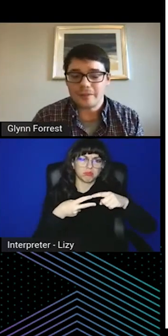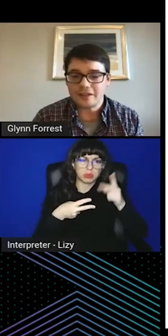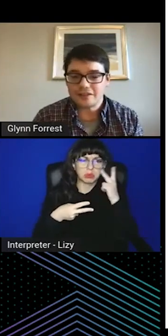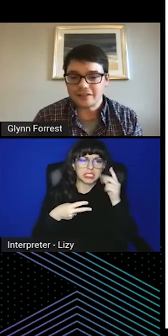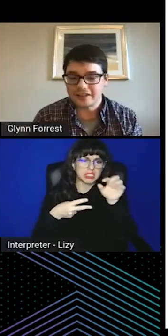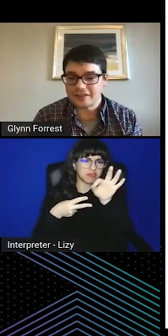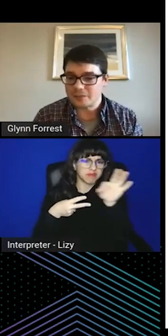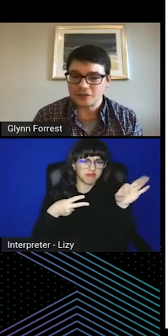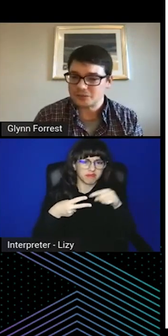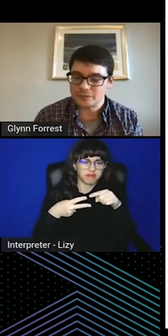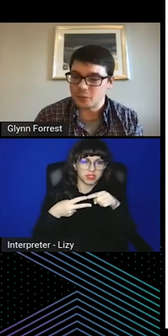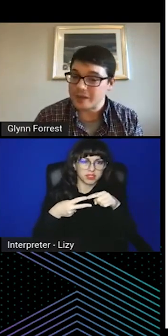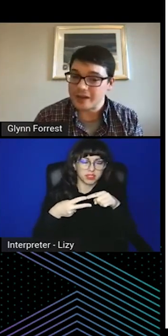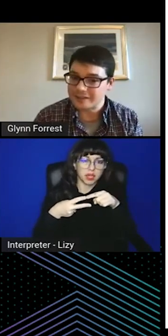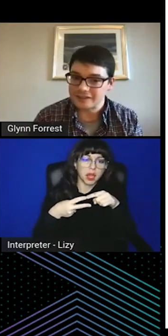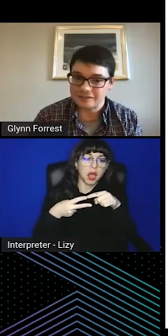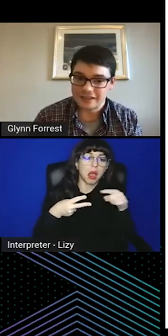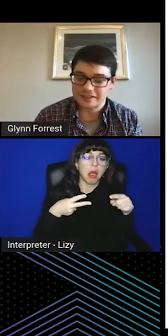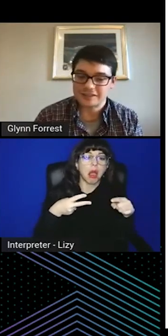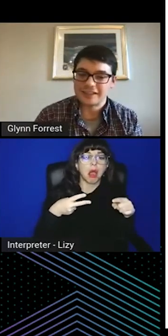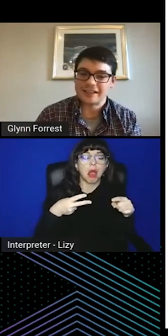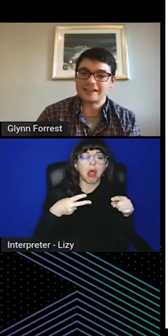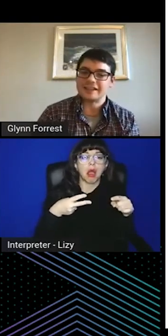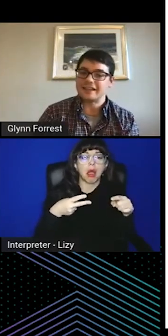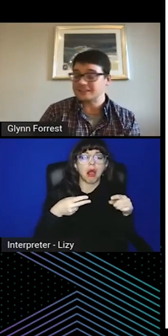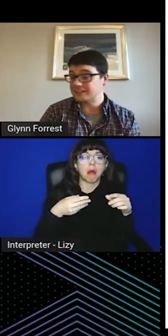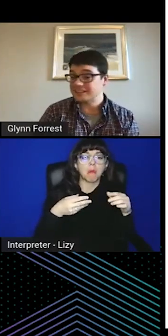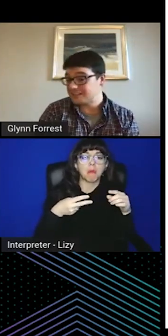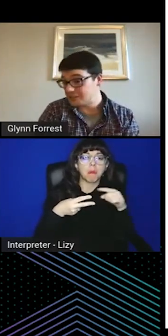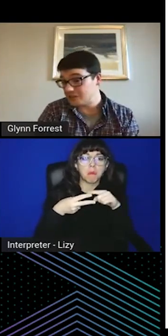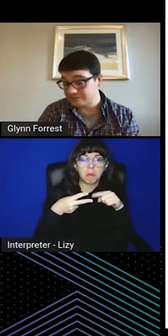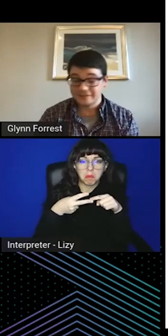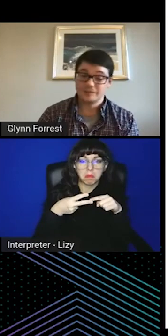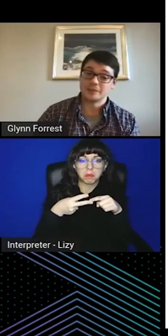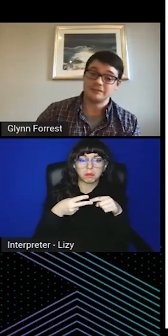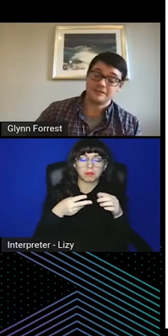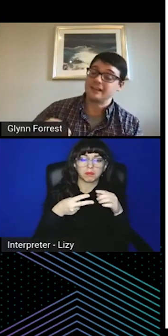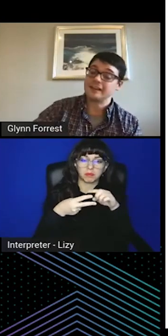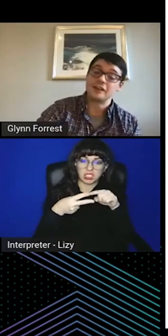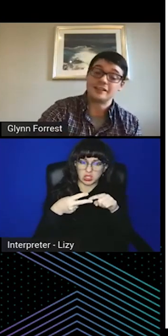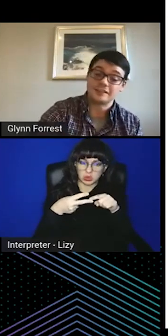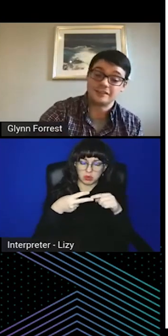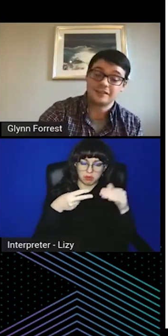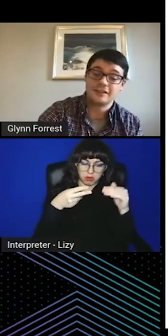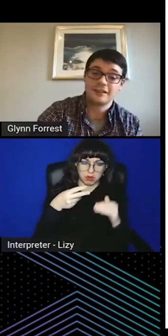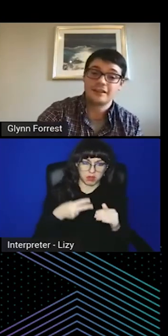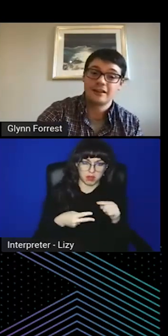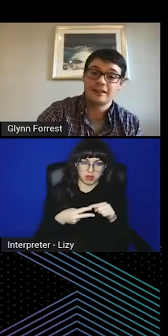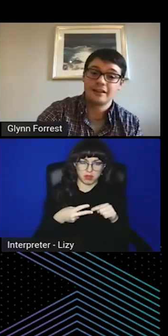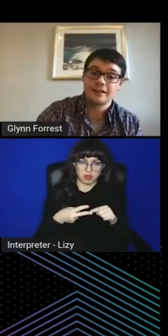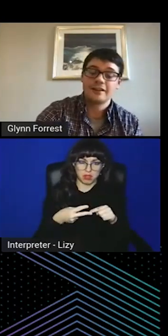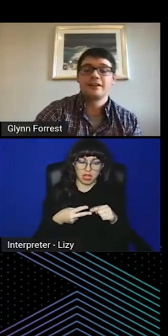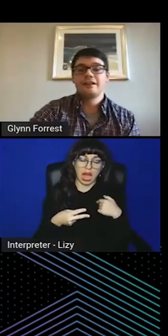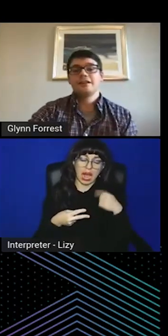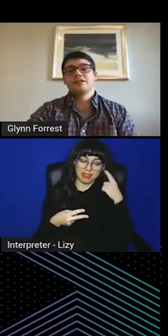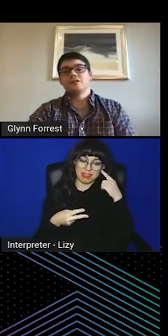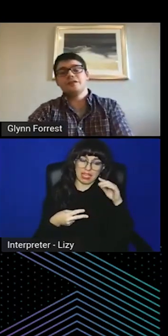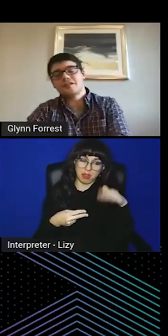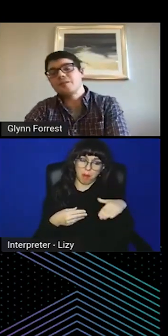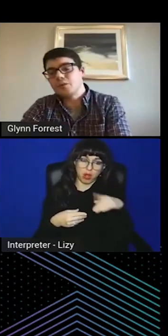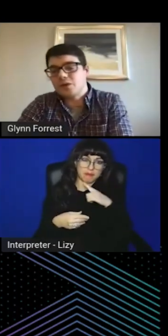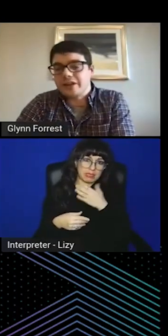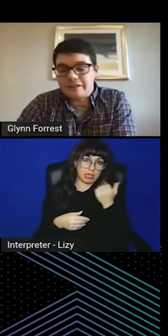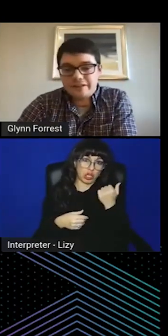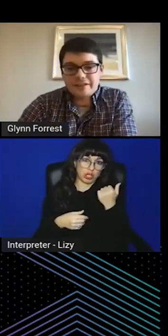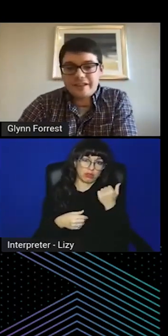But I personally think the bottom would be way better, access key ID and access key secret, but I digress. So fix